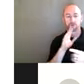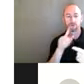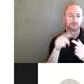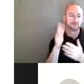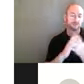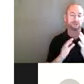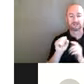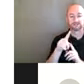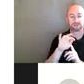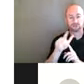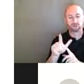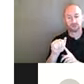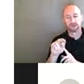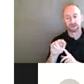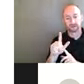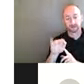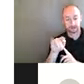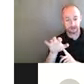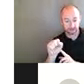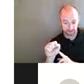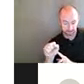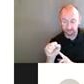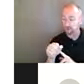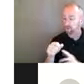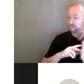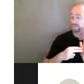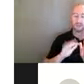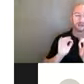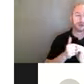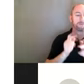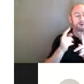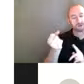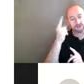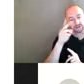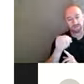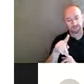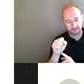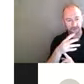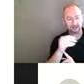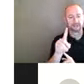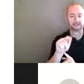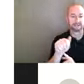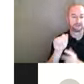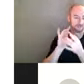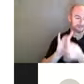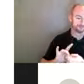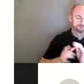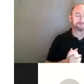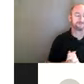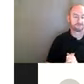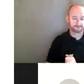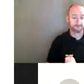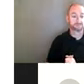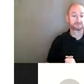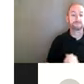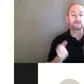spatial analytics that happens under the hood and what this means for how people understand maps and the data that goes into them. So a lot of